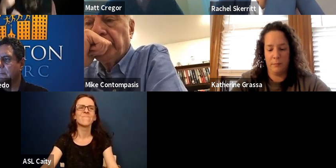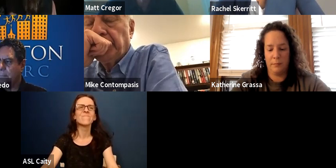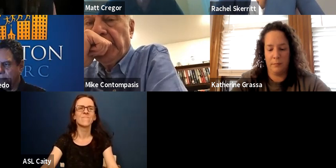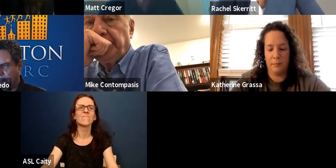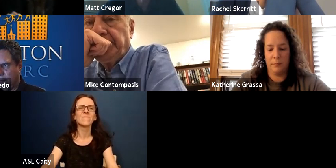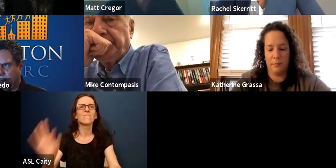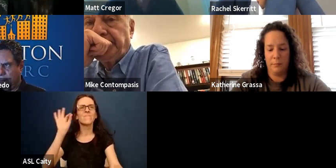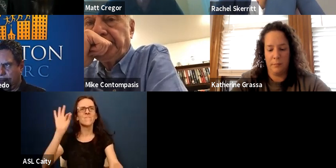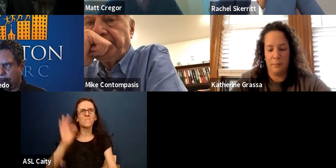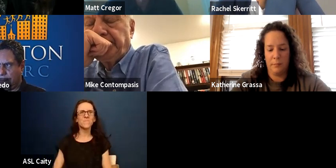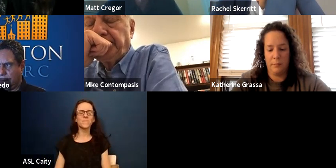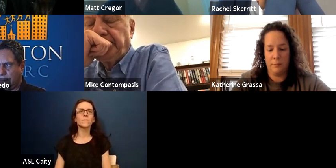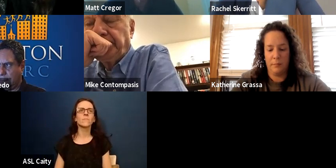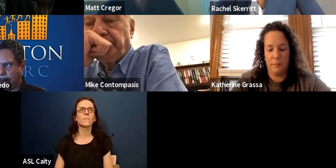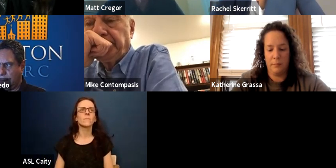Scarrett.